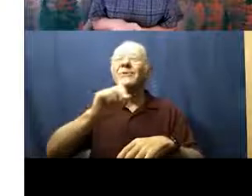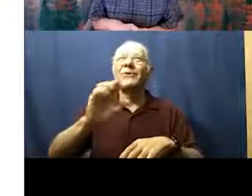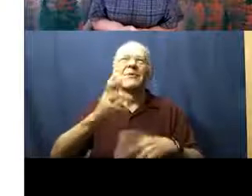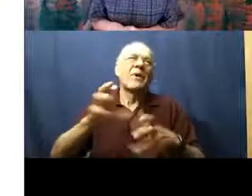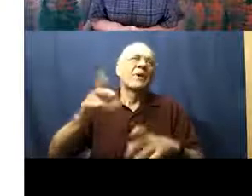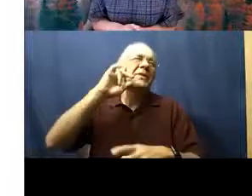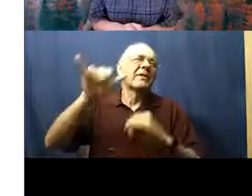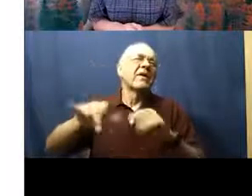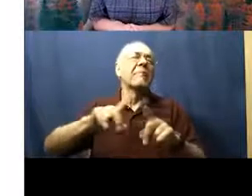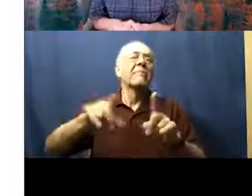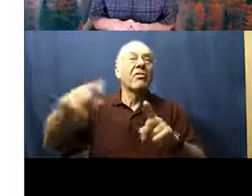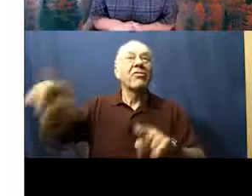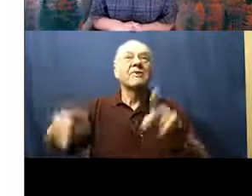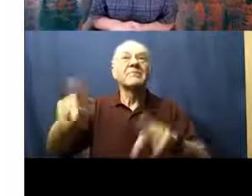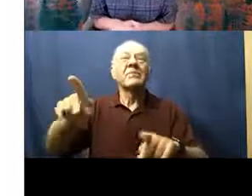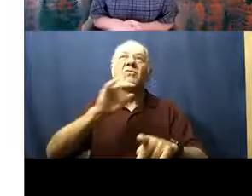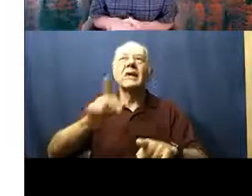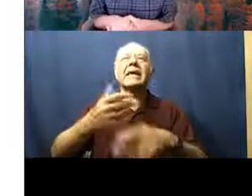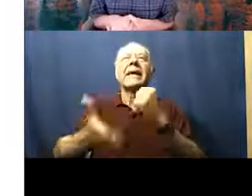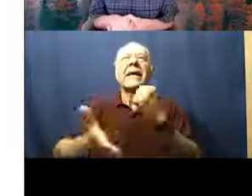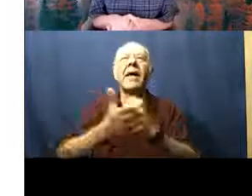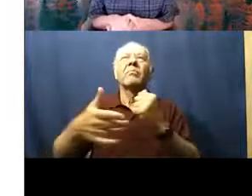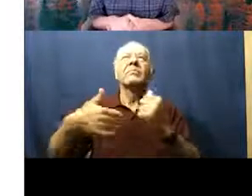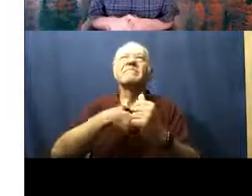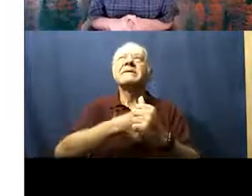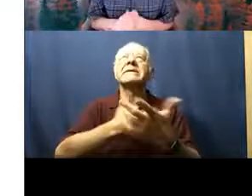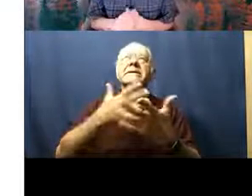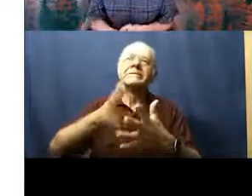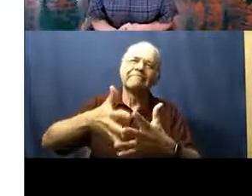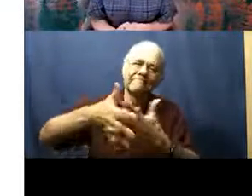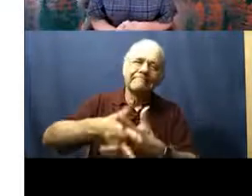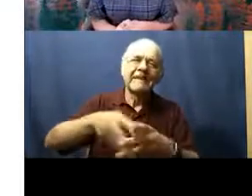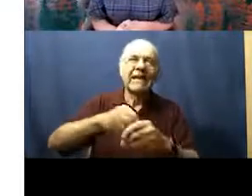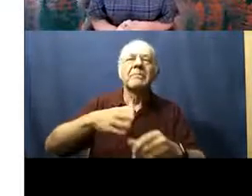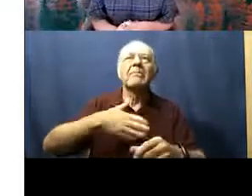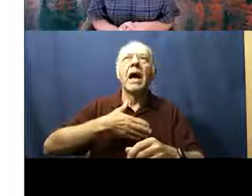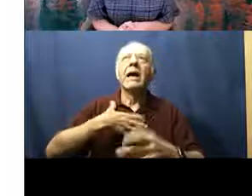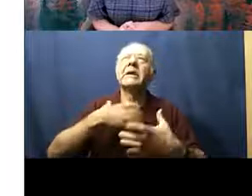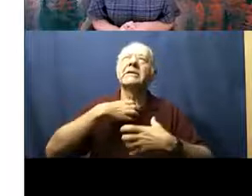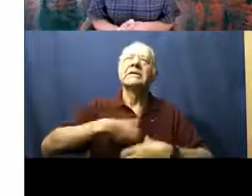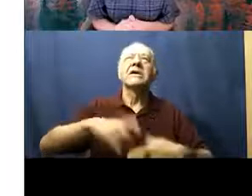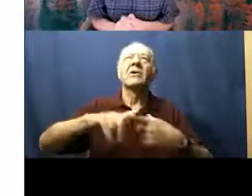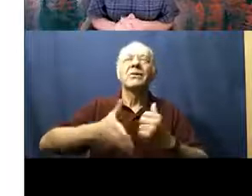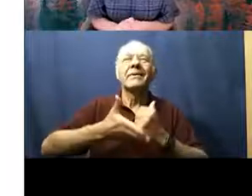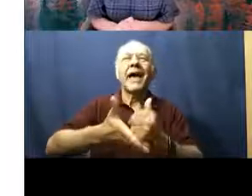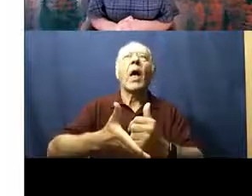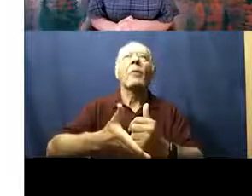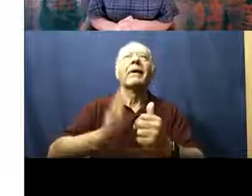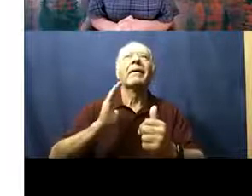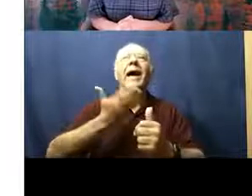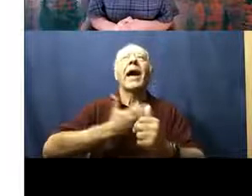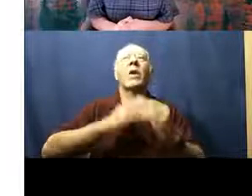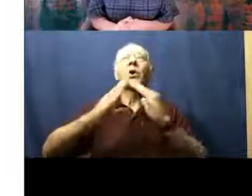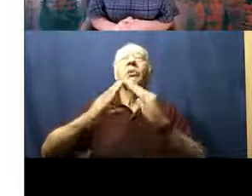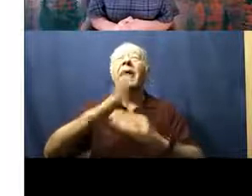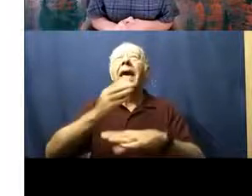but they are the people who anchored me in my desire to serve our communities and make the system work